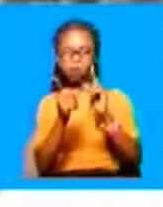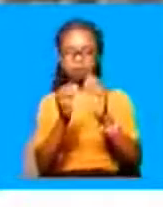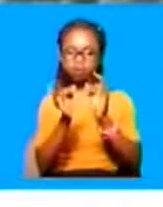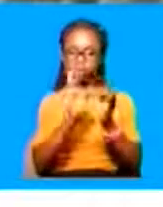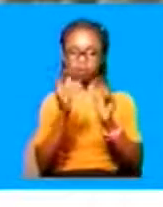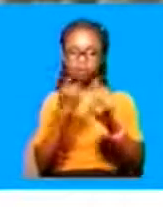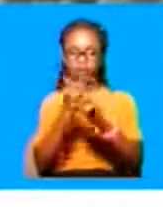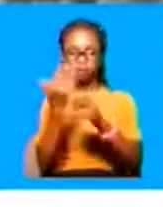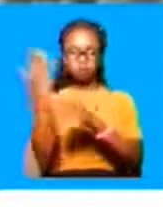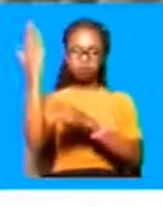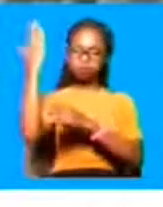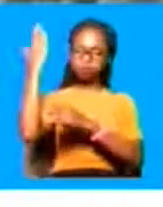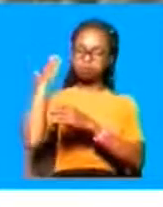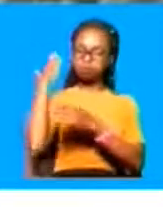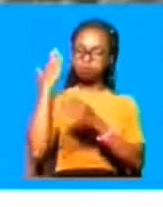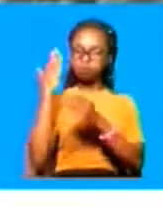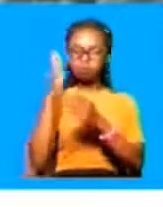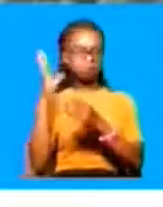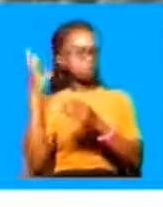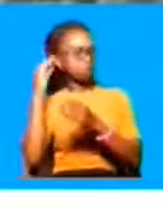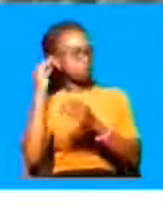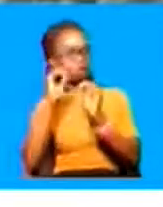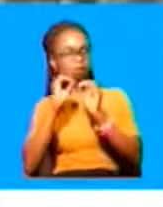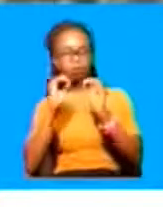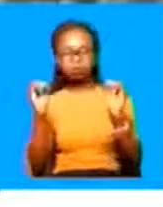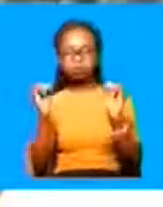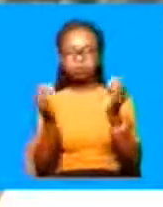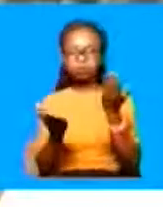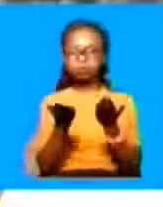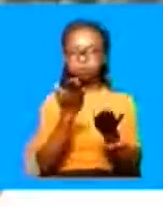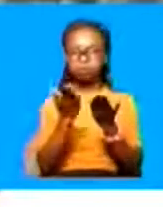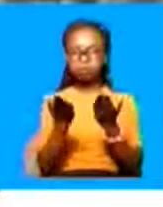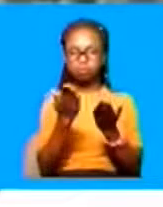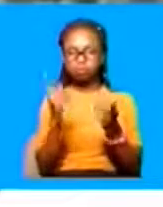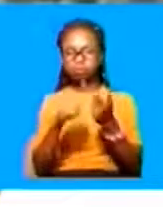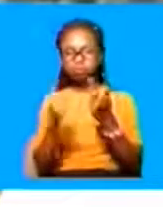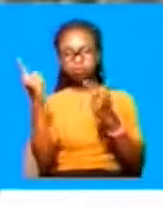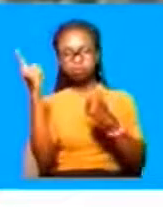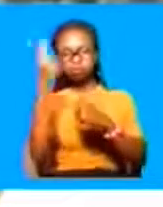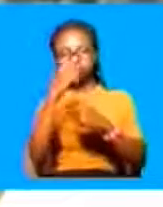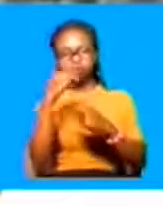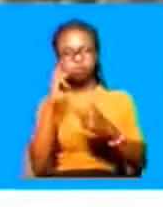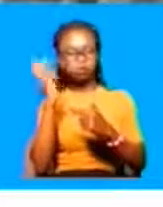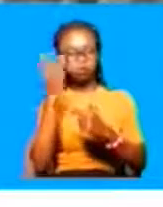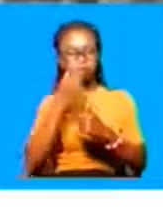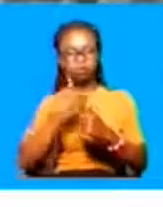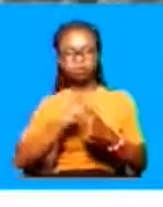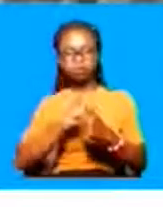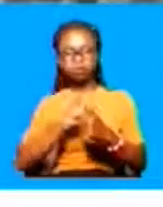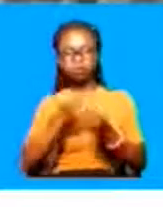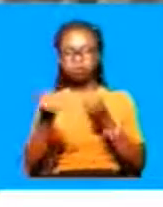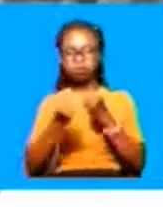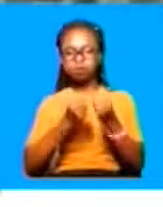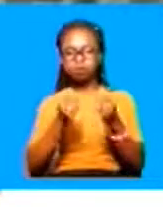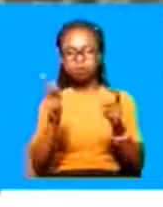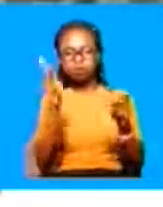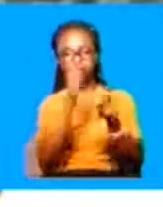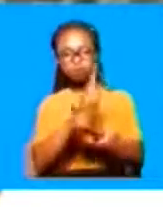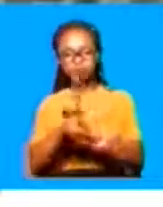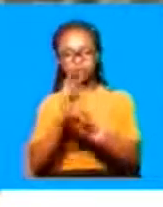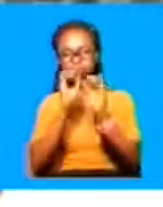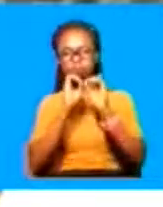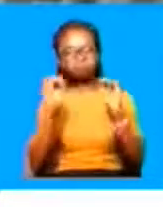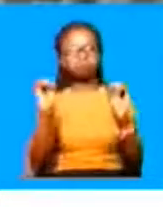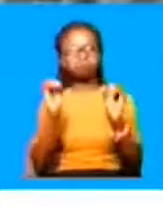is from the back, she can't hear. And today we have so many reckless drivers, so